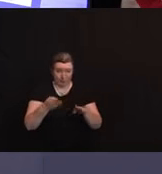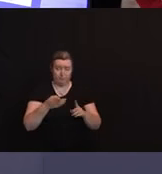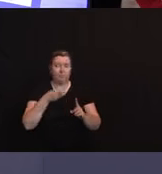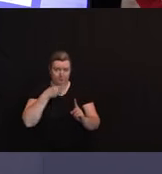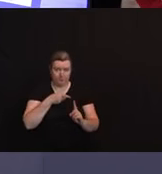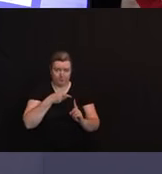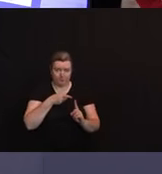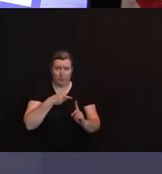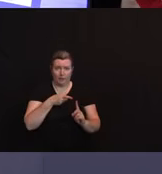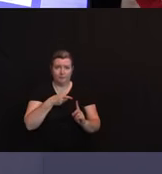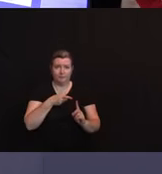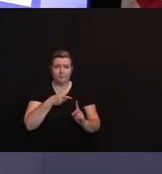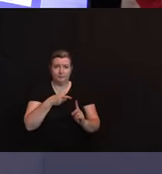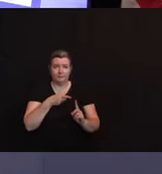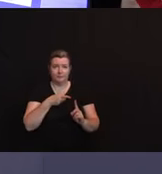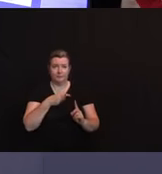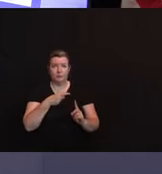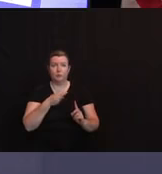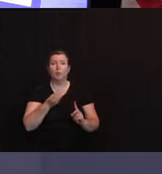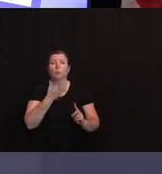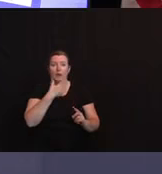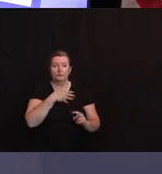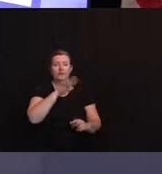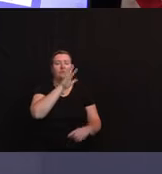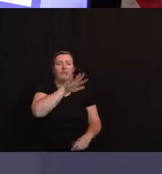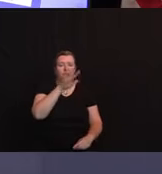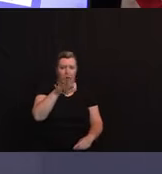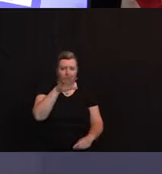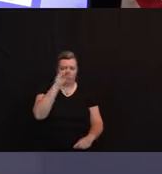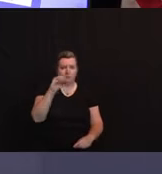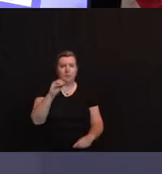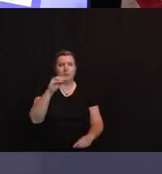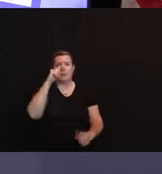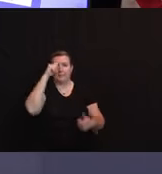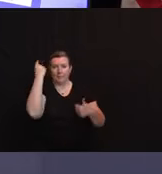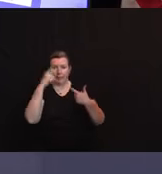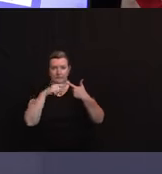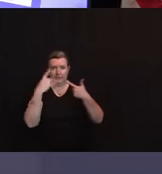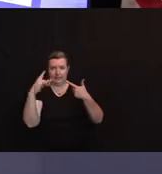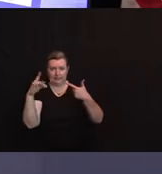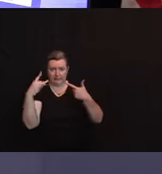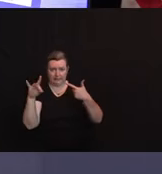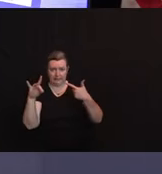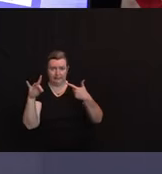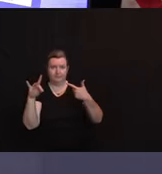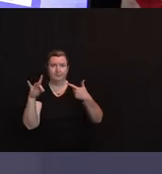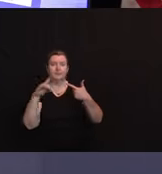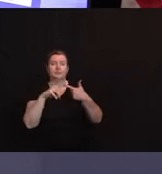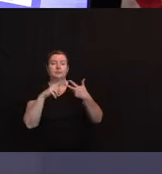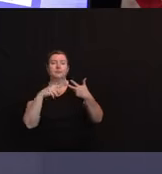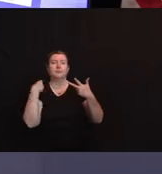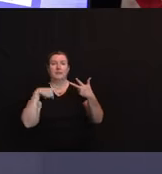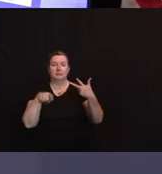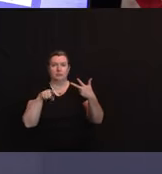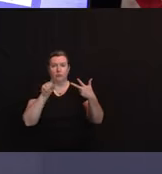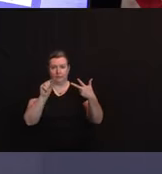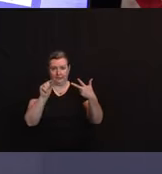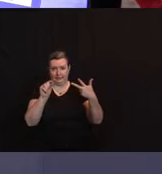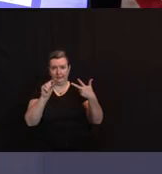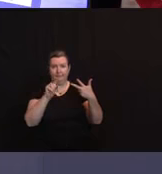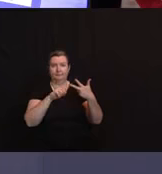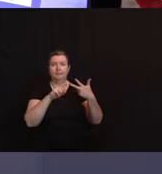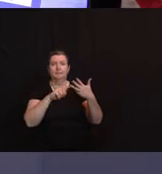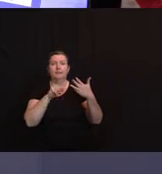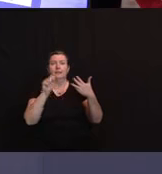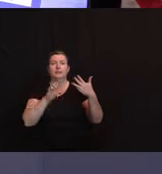white, 54.2%, black, 18.3%, Hispanic, 20.2%, Asian, 5.5%, and